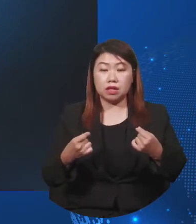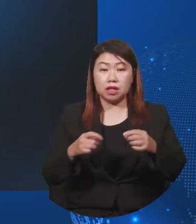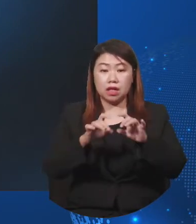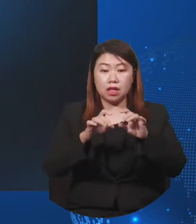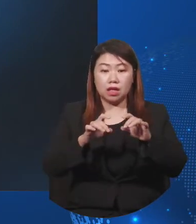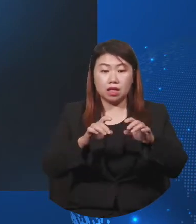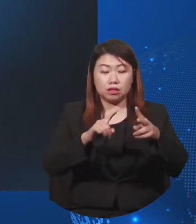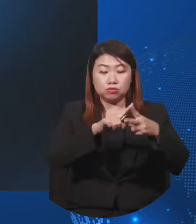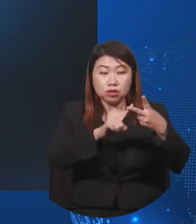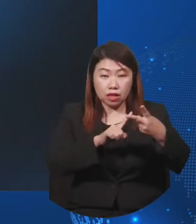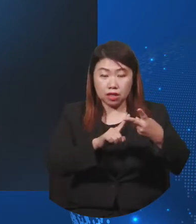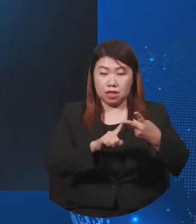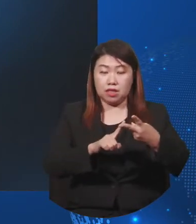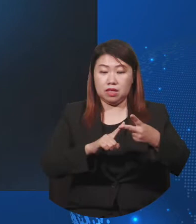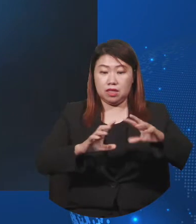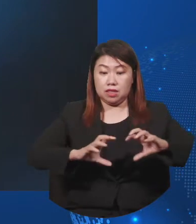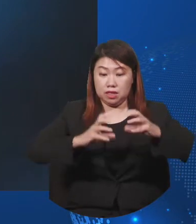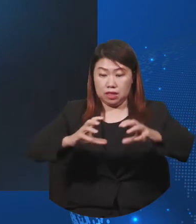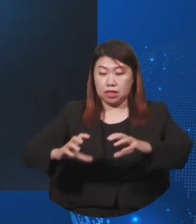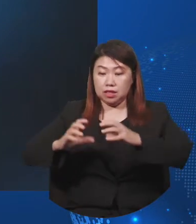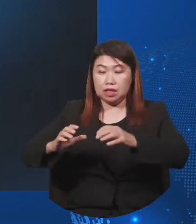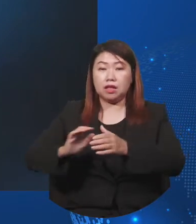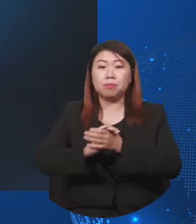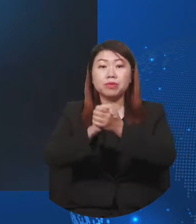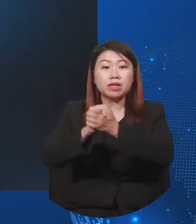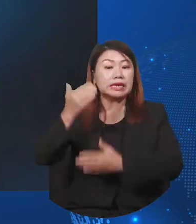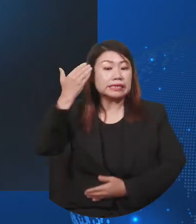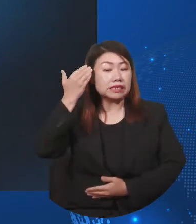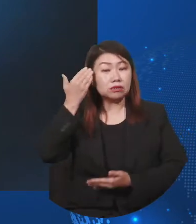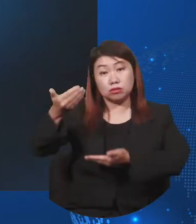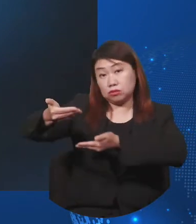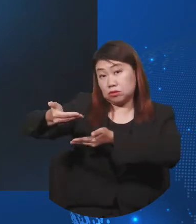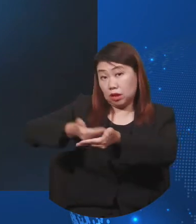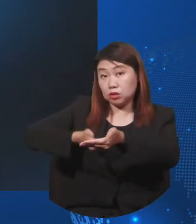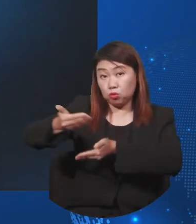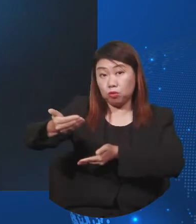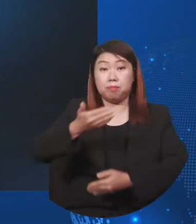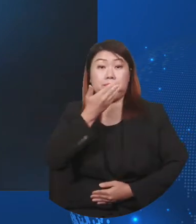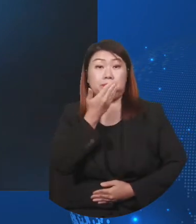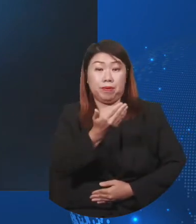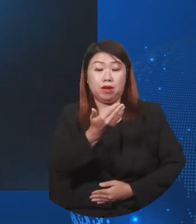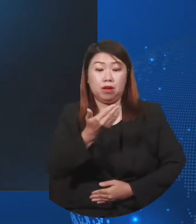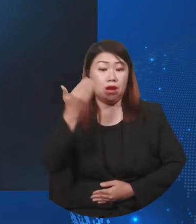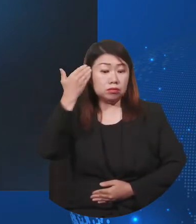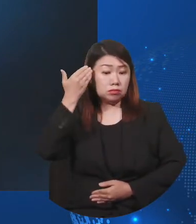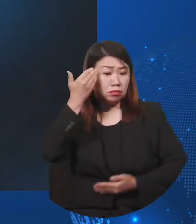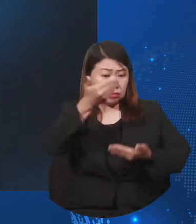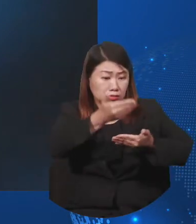knowledge and tested solutions while providing finance to most promising areas